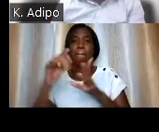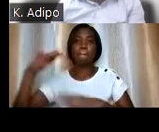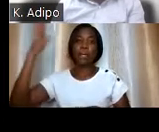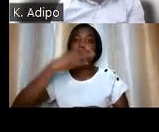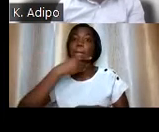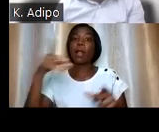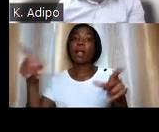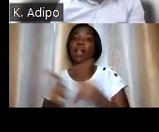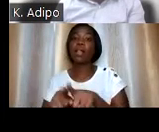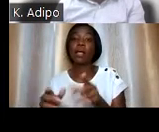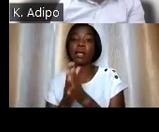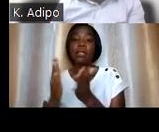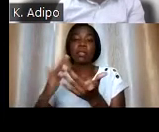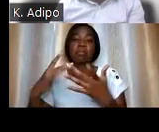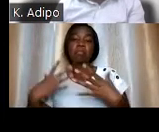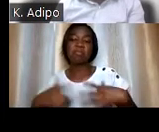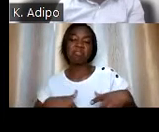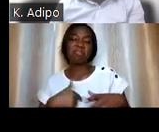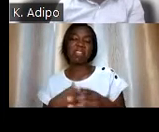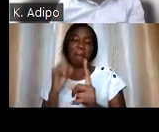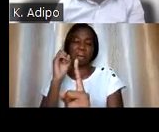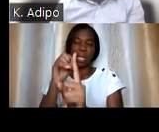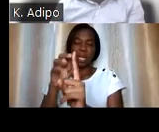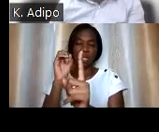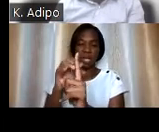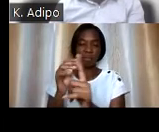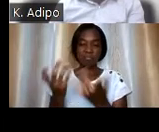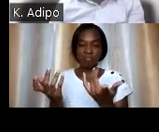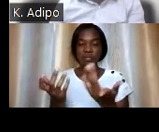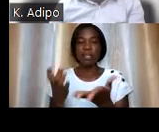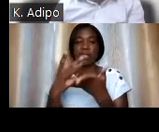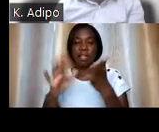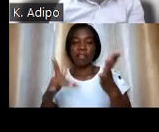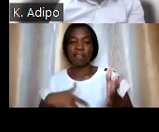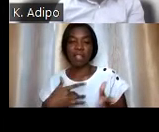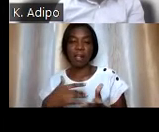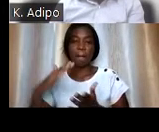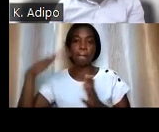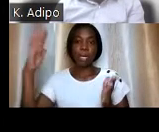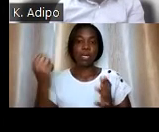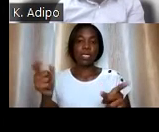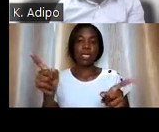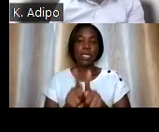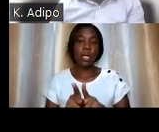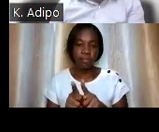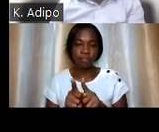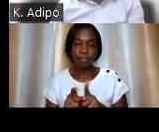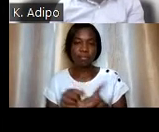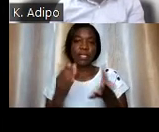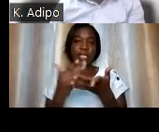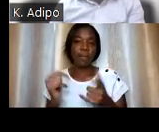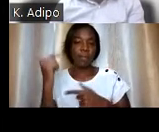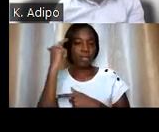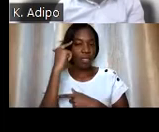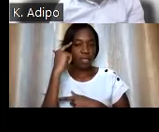feel we are mentors to them. Others think we are big sisters to them. Others think we are referees